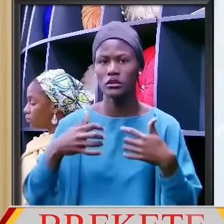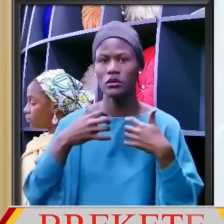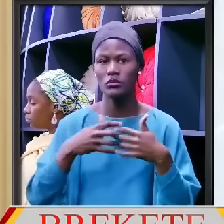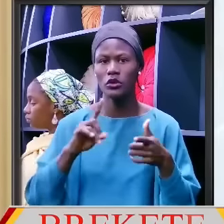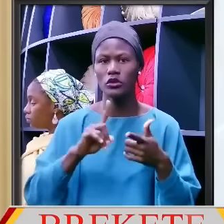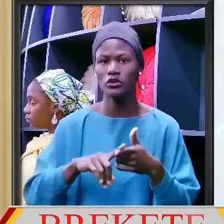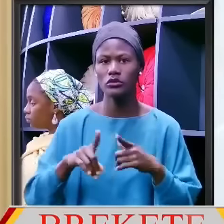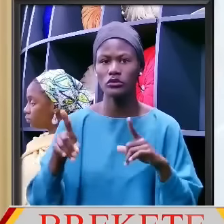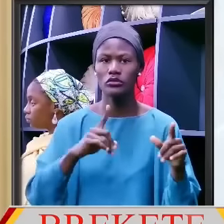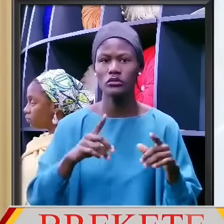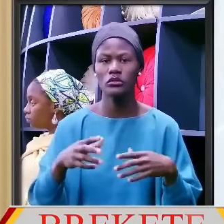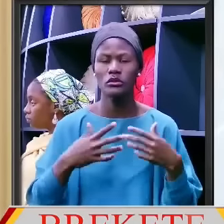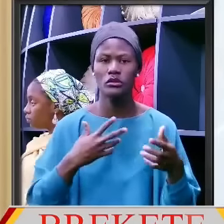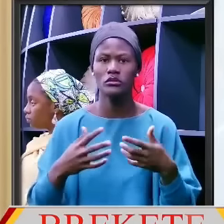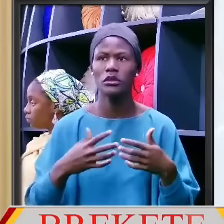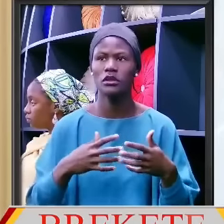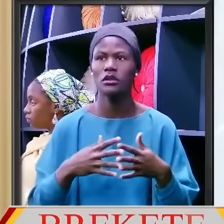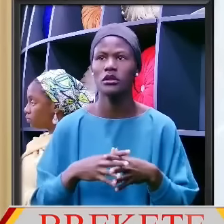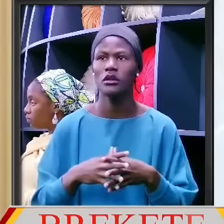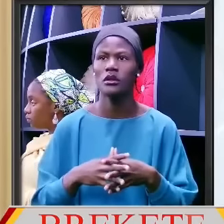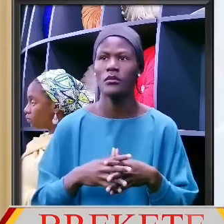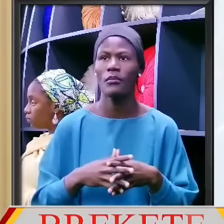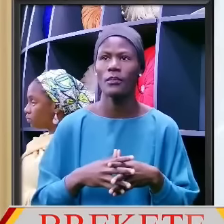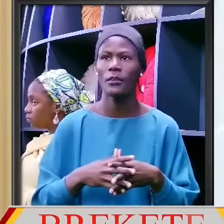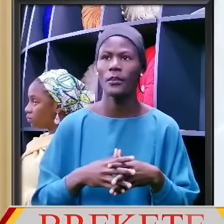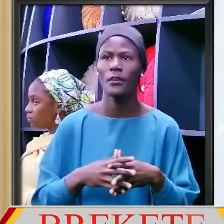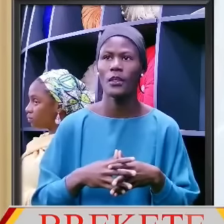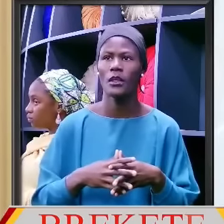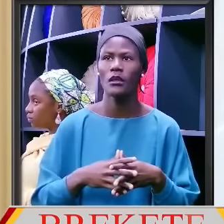matter. They say,